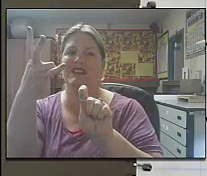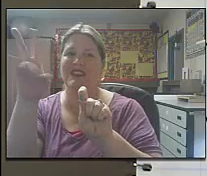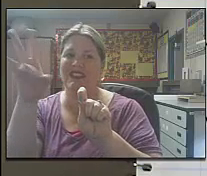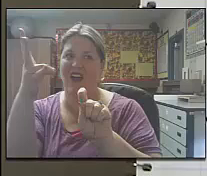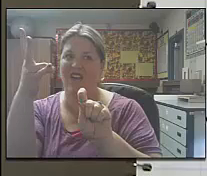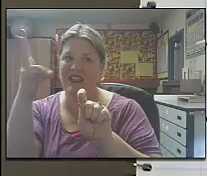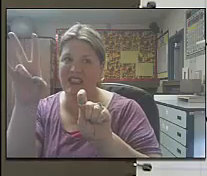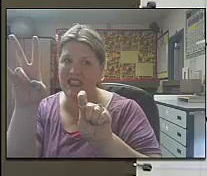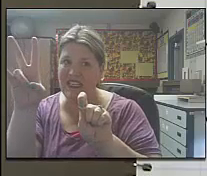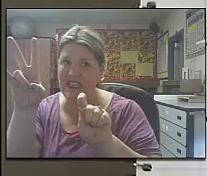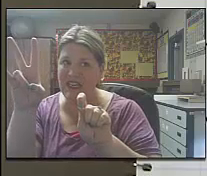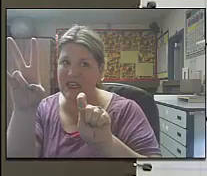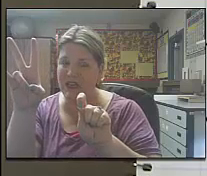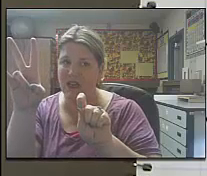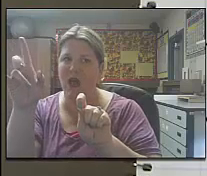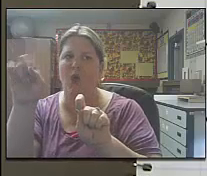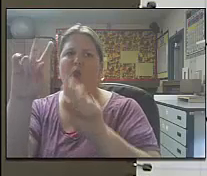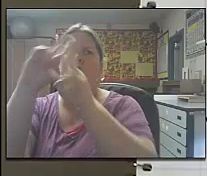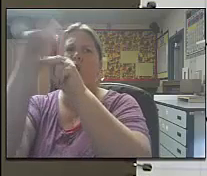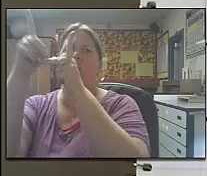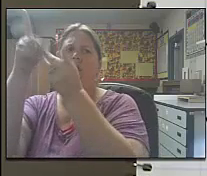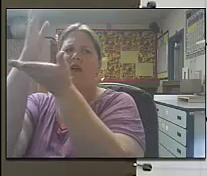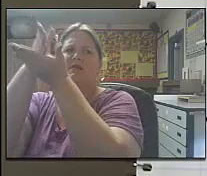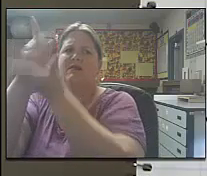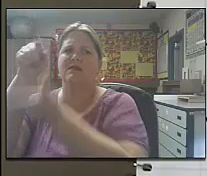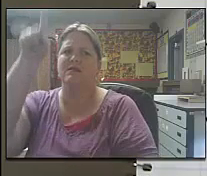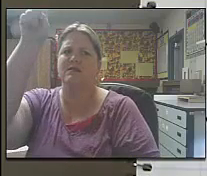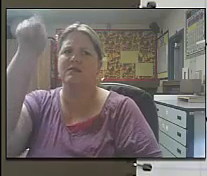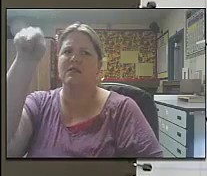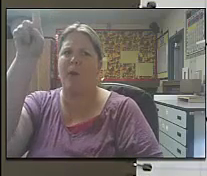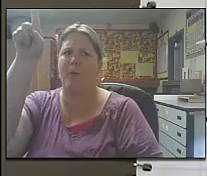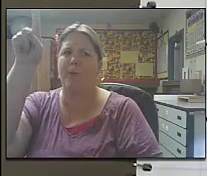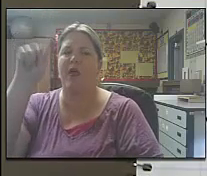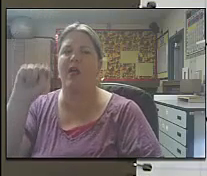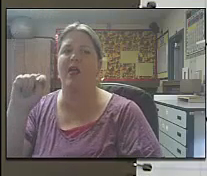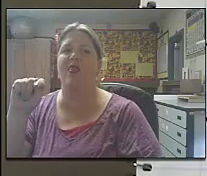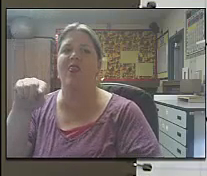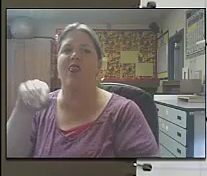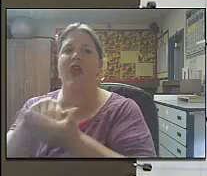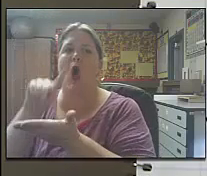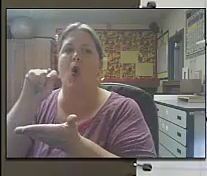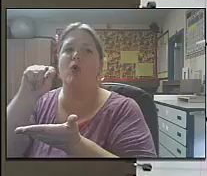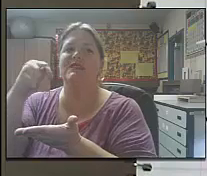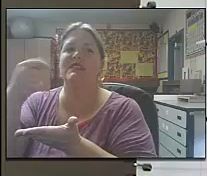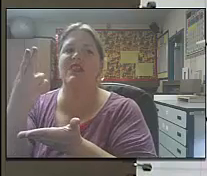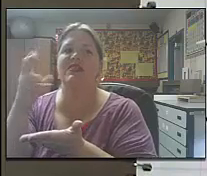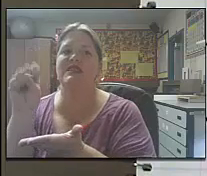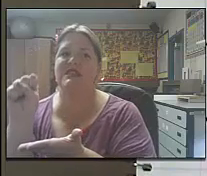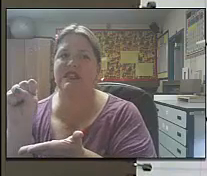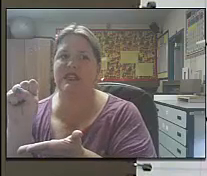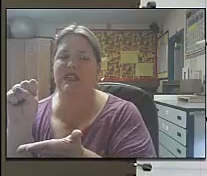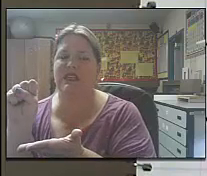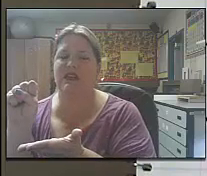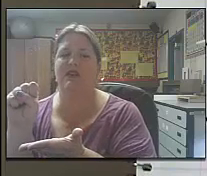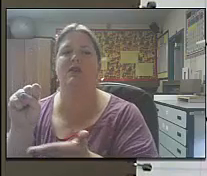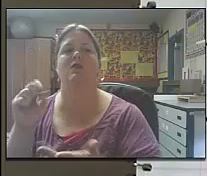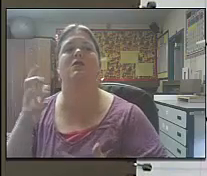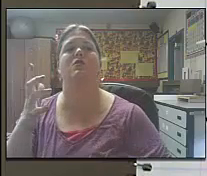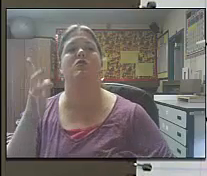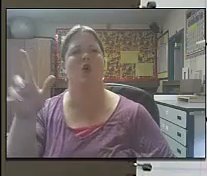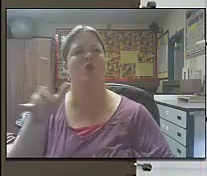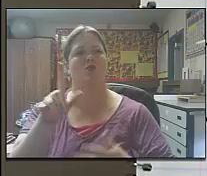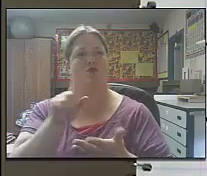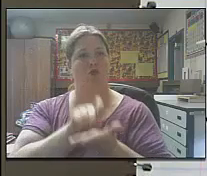217, and where did it stop? In the thousandths place. So you would write this number